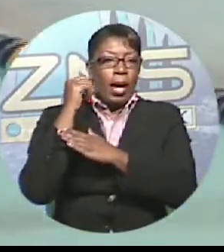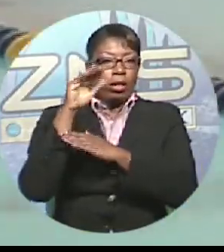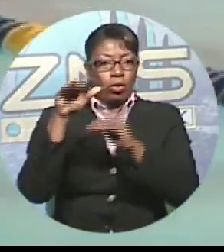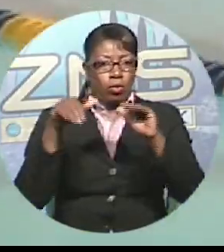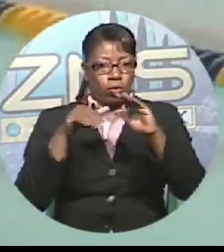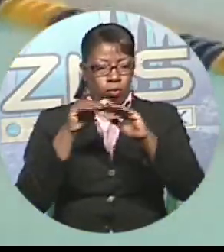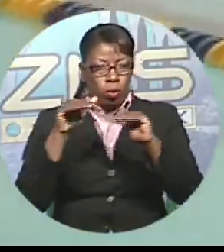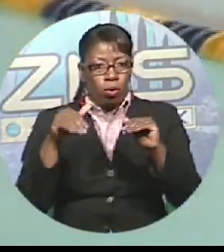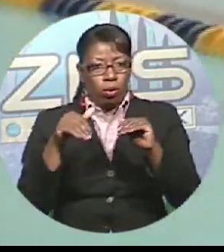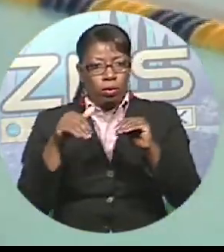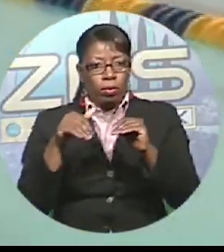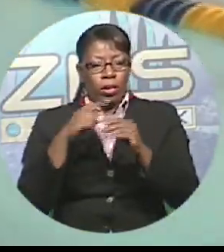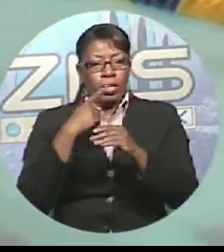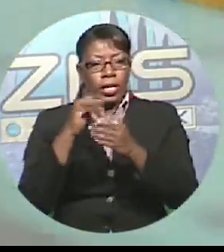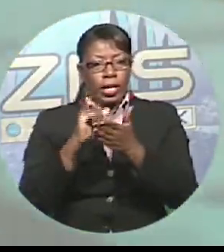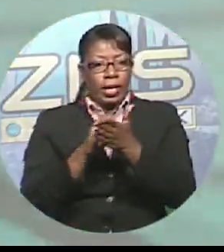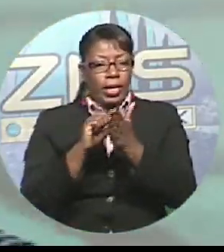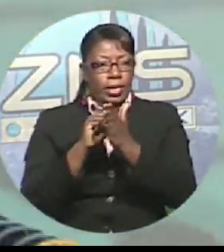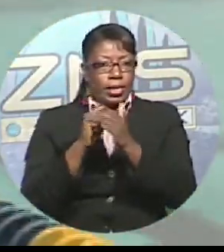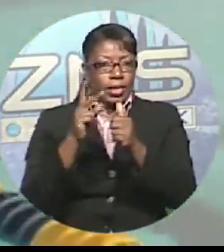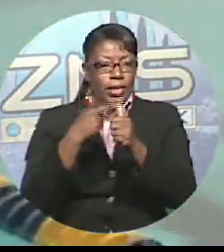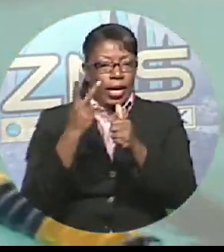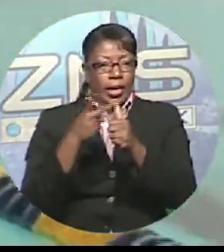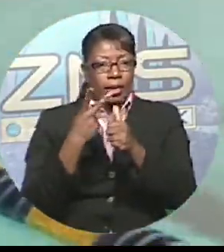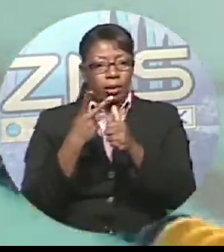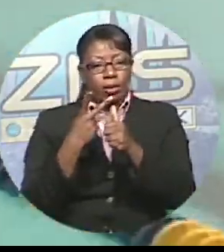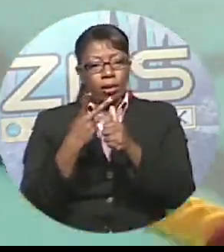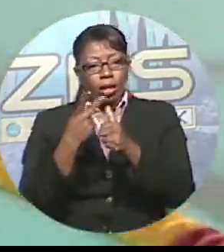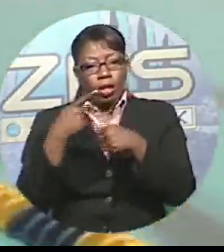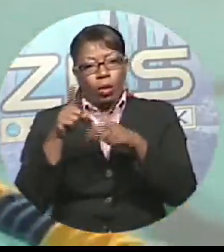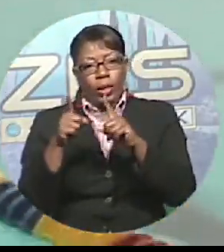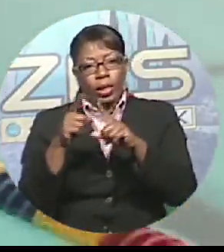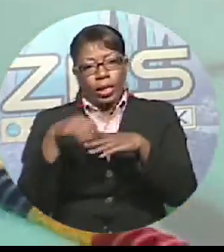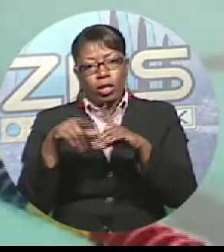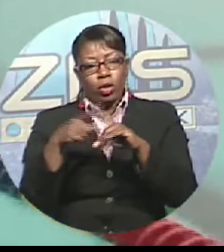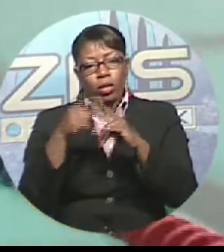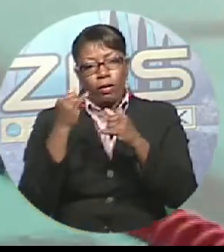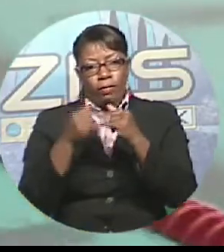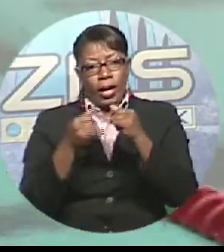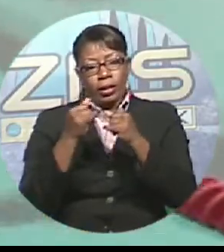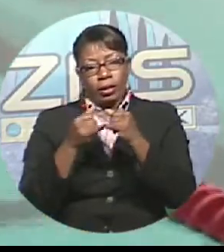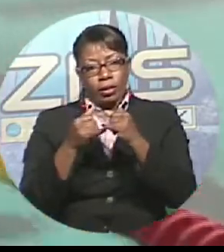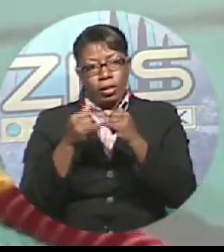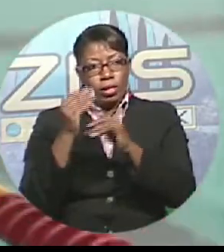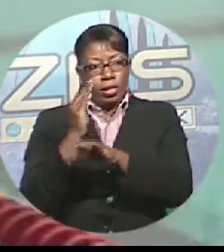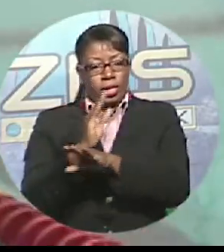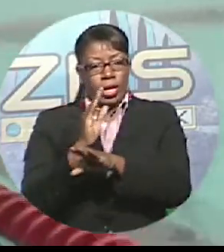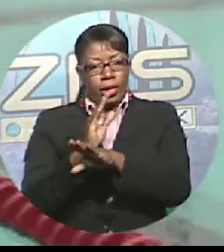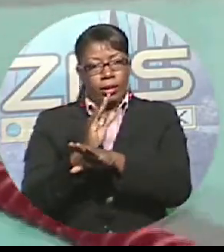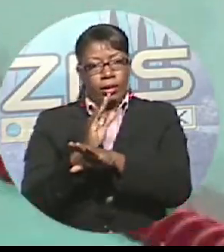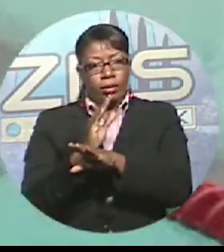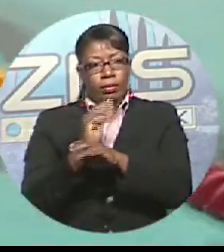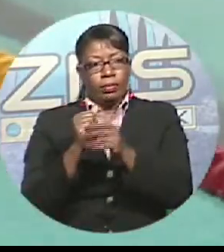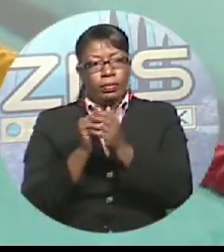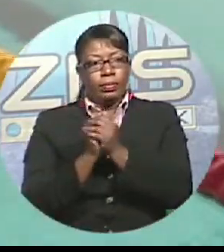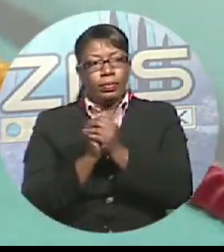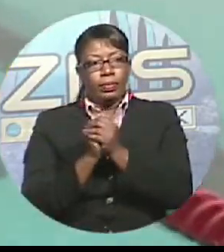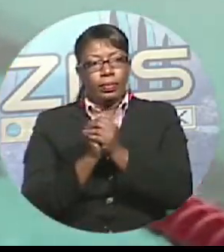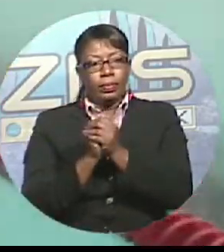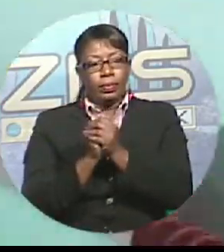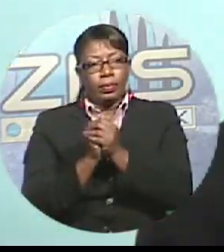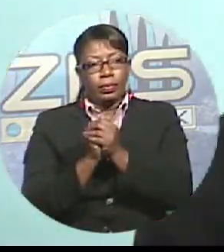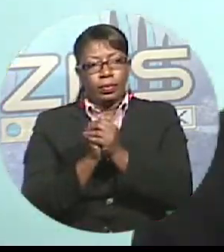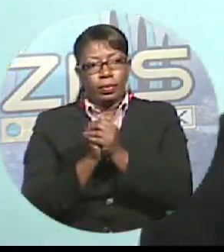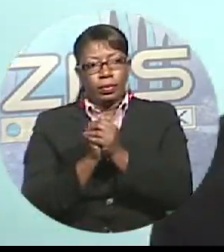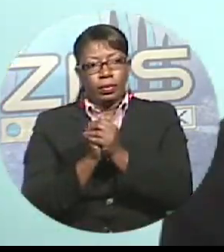sits in a solid second spot heading into the final. He's looking to turn that performance into a gold medal. Basically, all I have to do is swim my